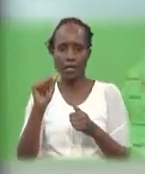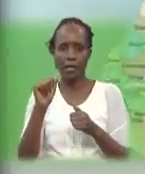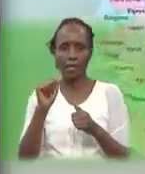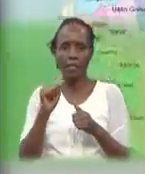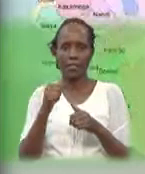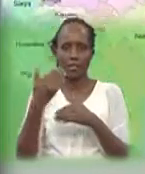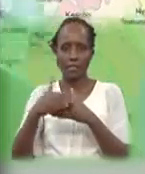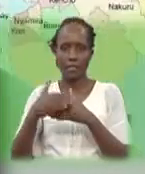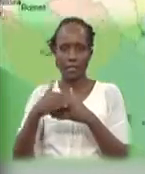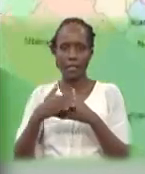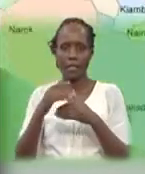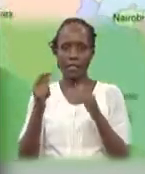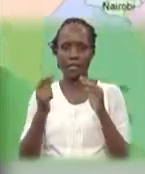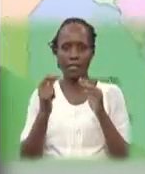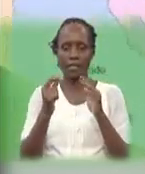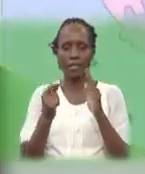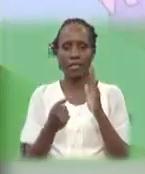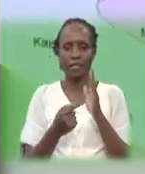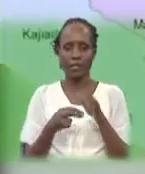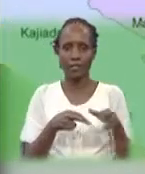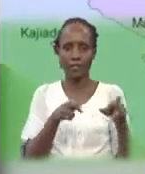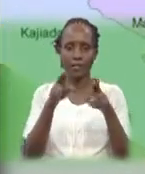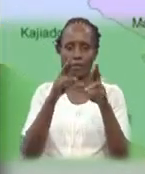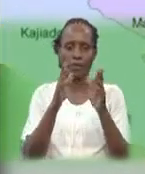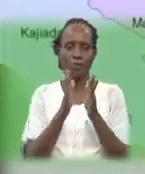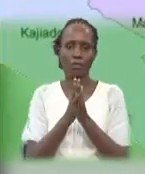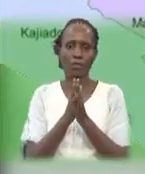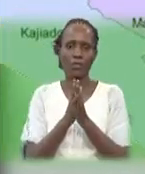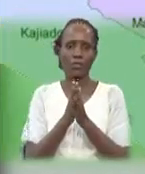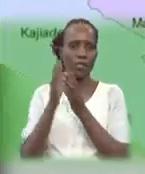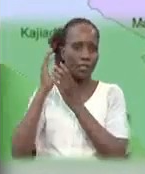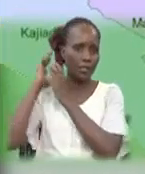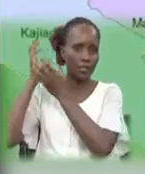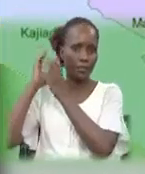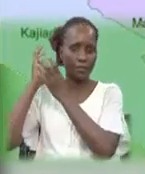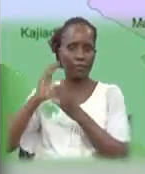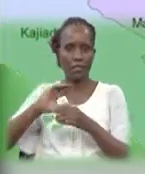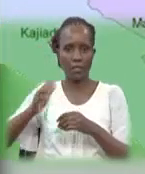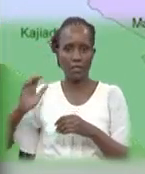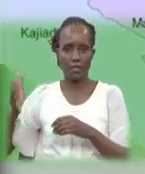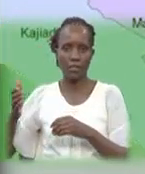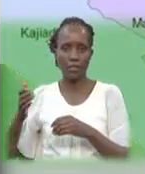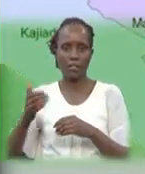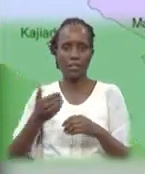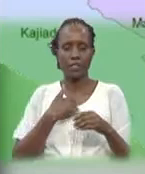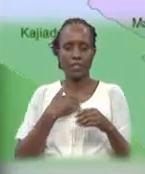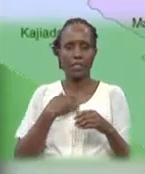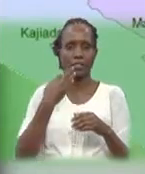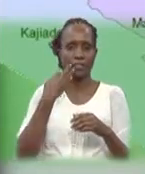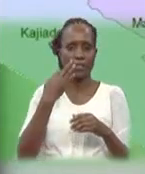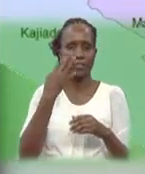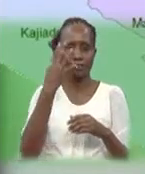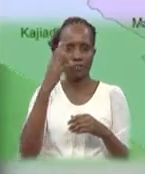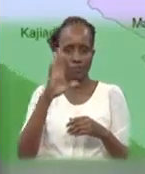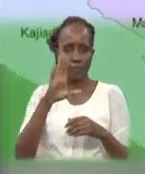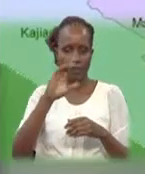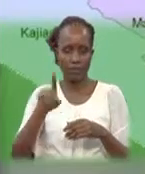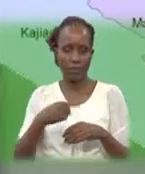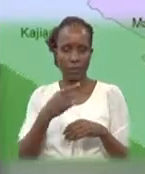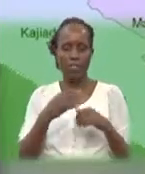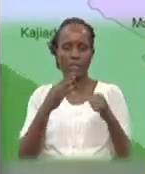Ranch straddles the Tana River and Kilifi counties of the coastal region of Kenya. It is made up of